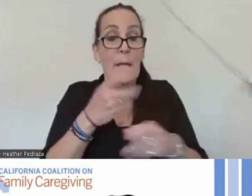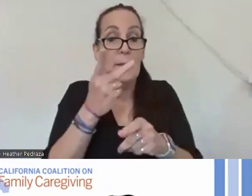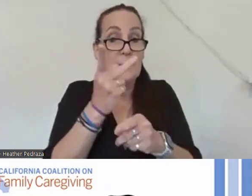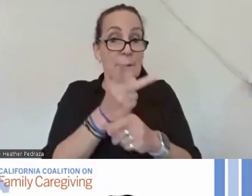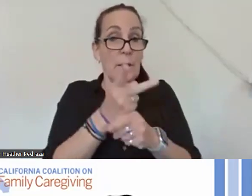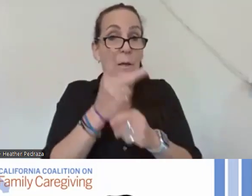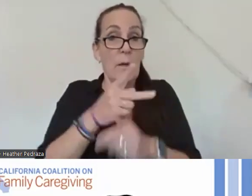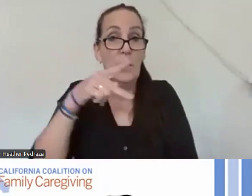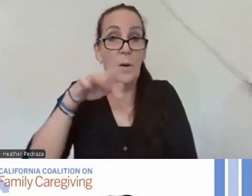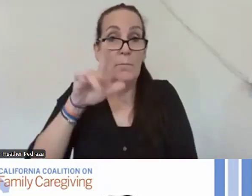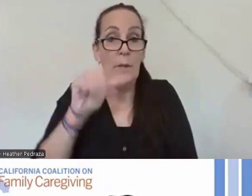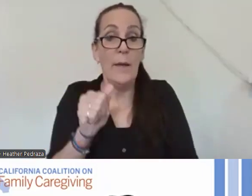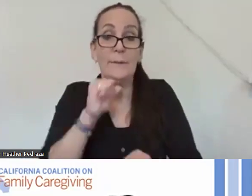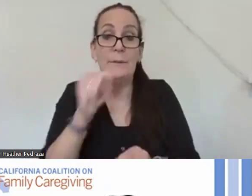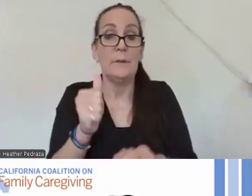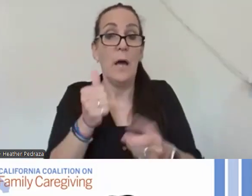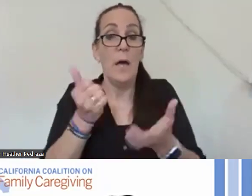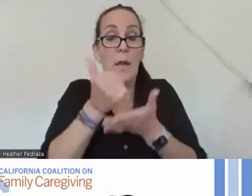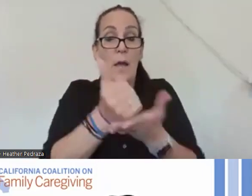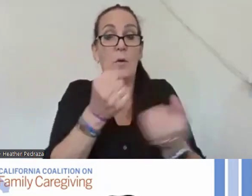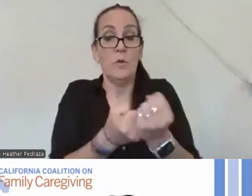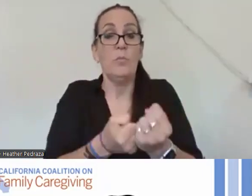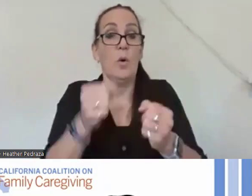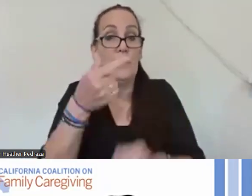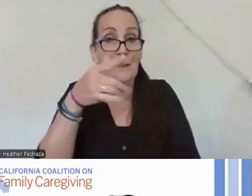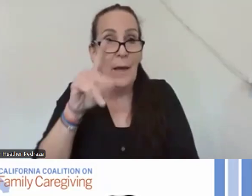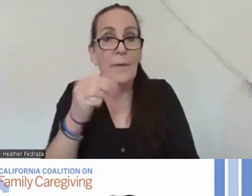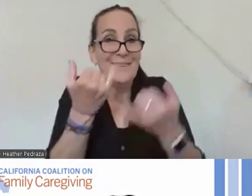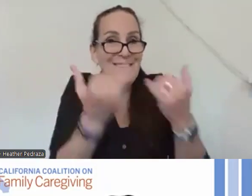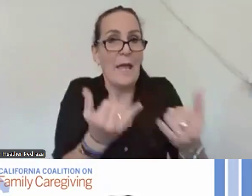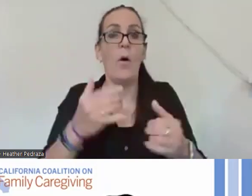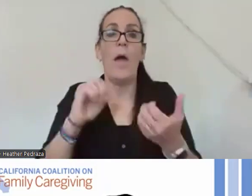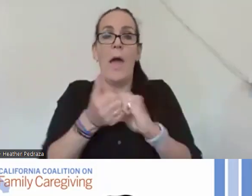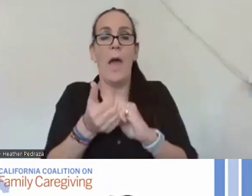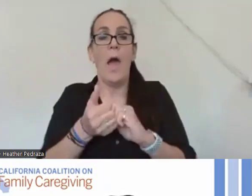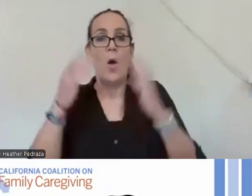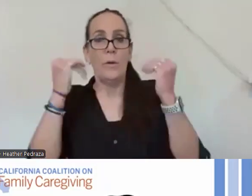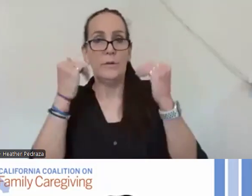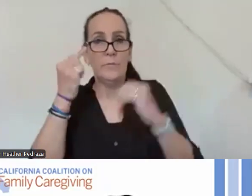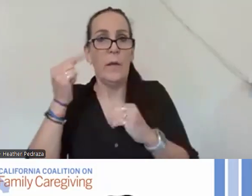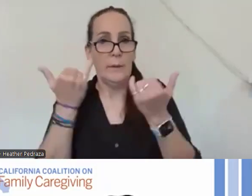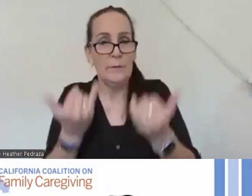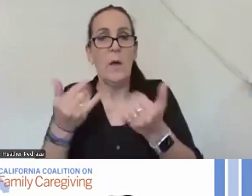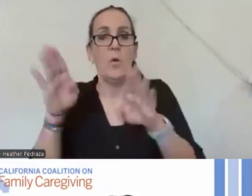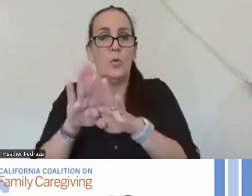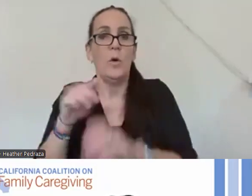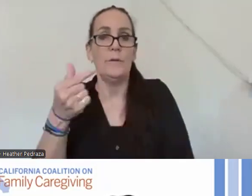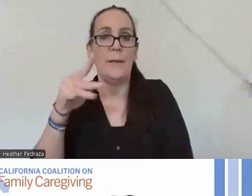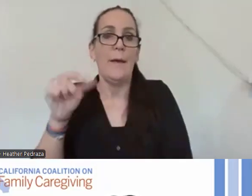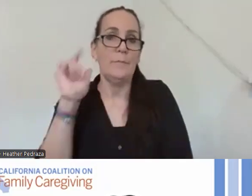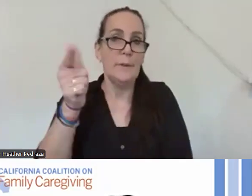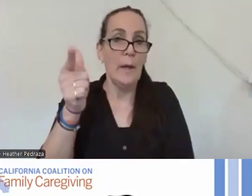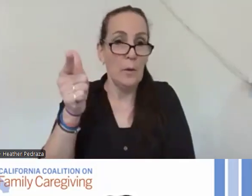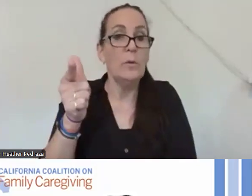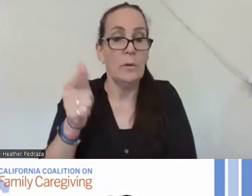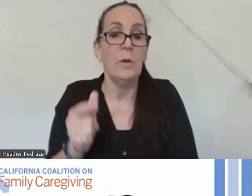now, how will DHCS expect plans to close gaps in new integrated services? How can managed care plans not